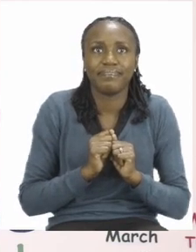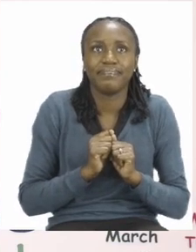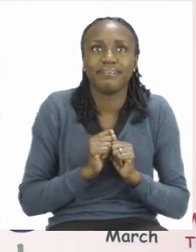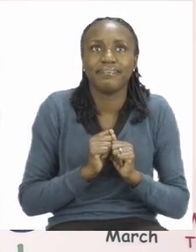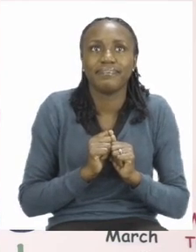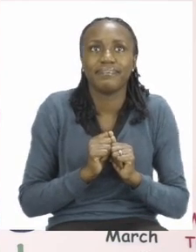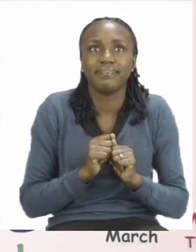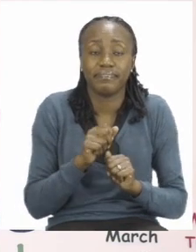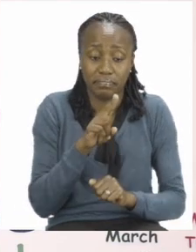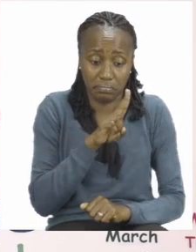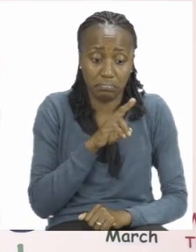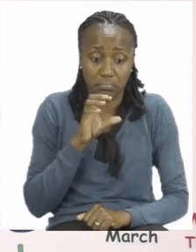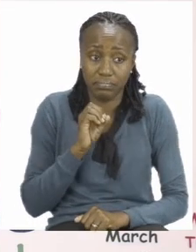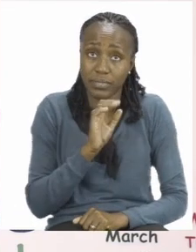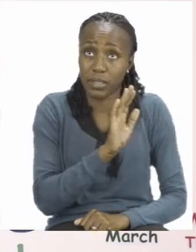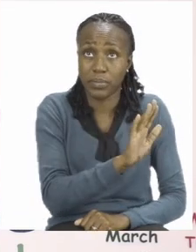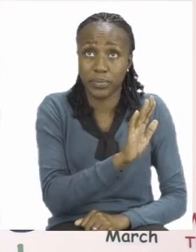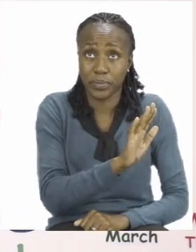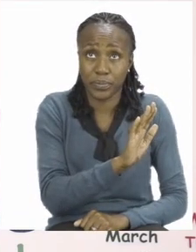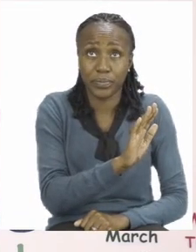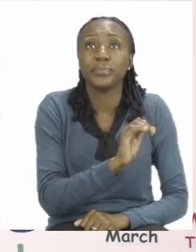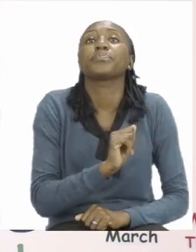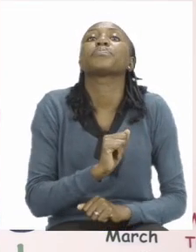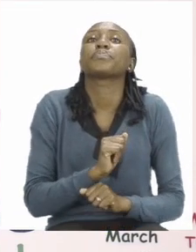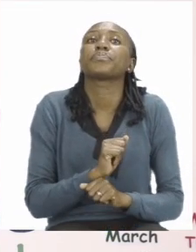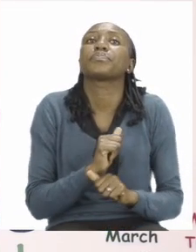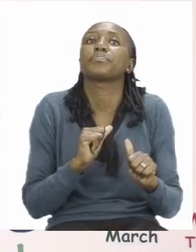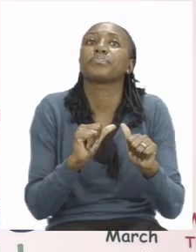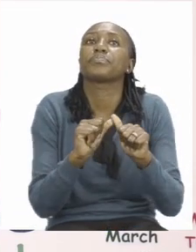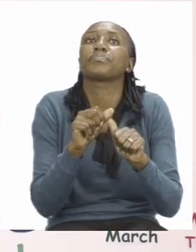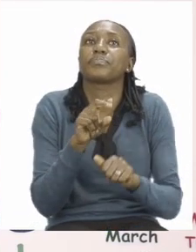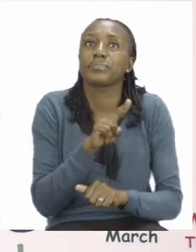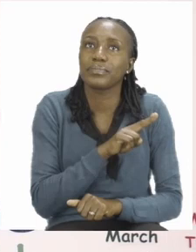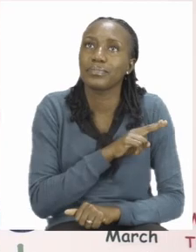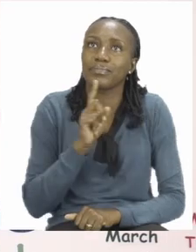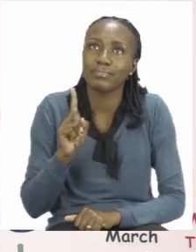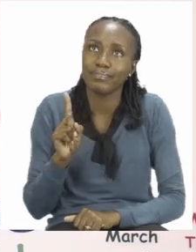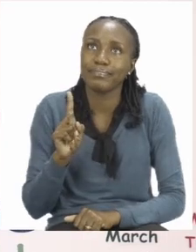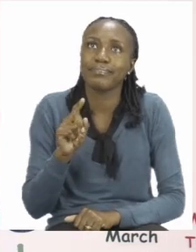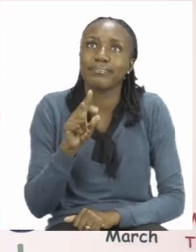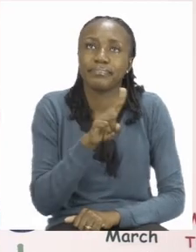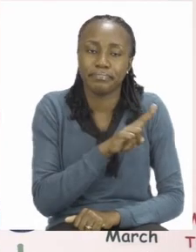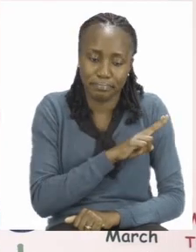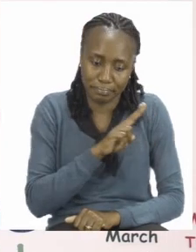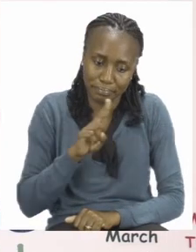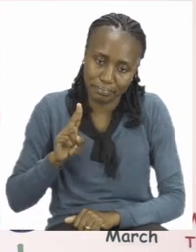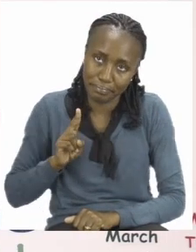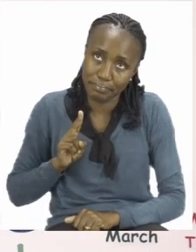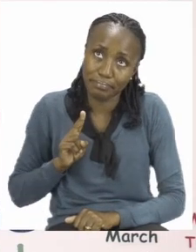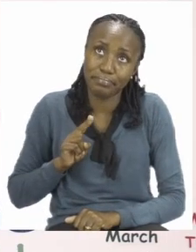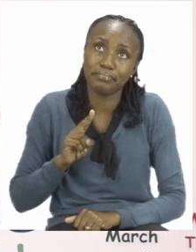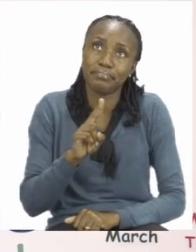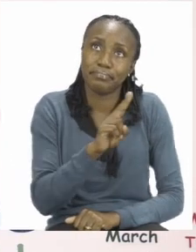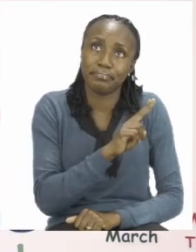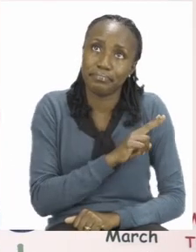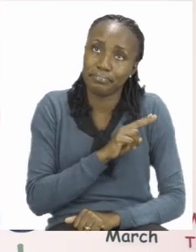we say 20 is already there and 21,